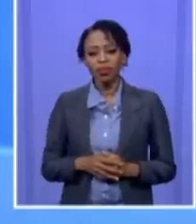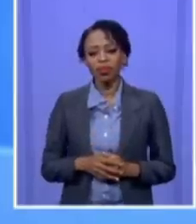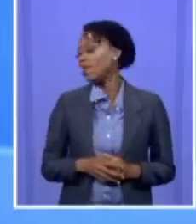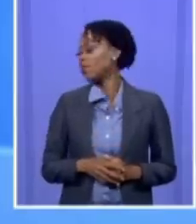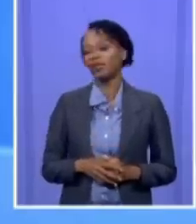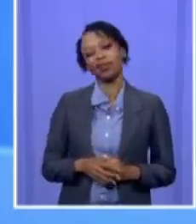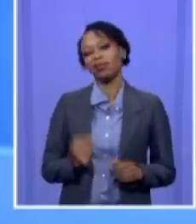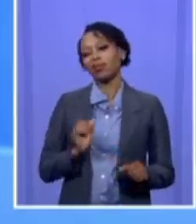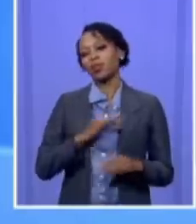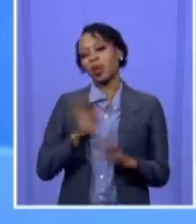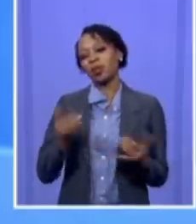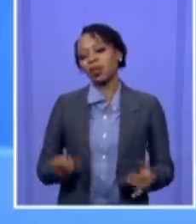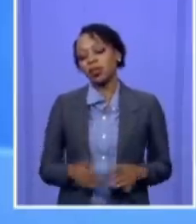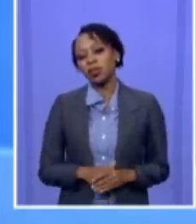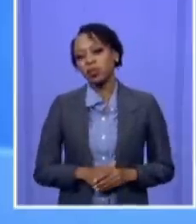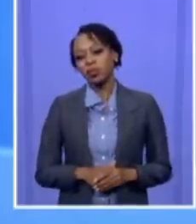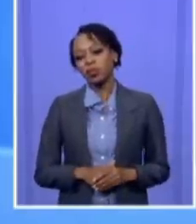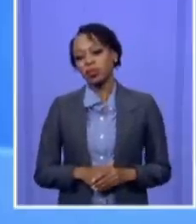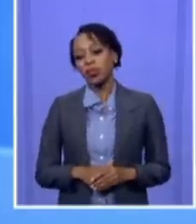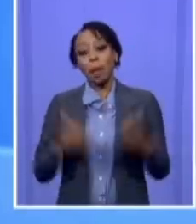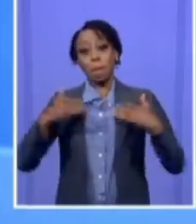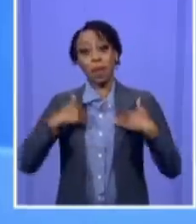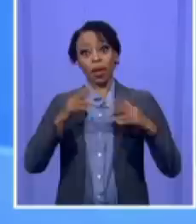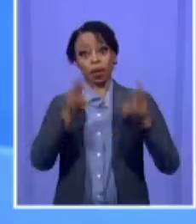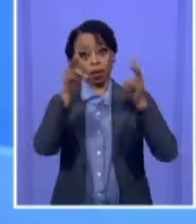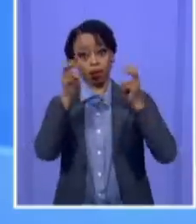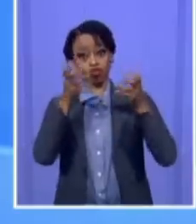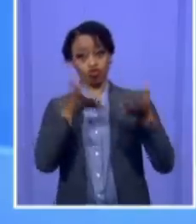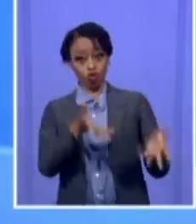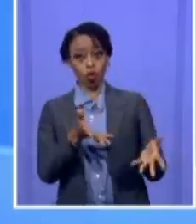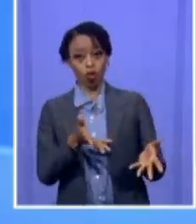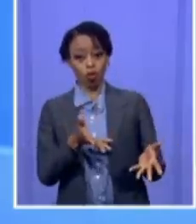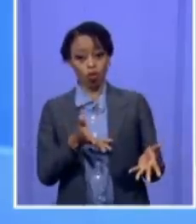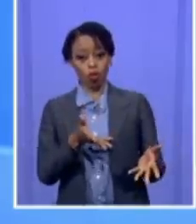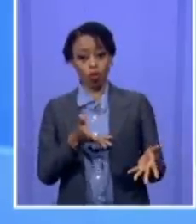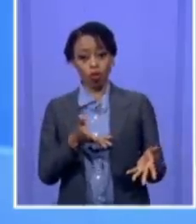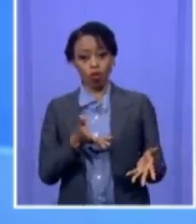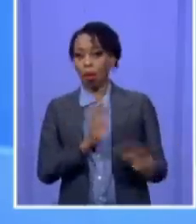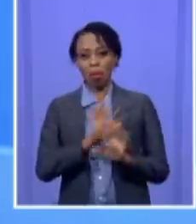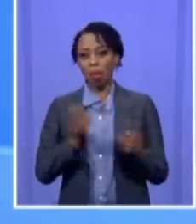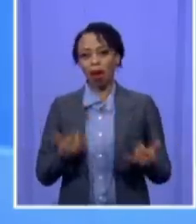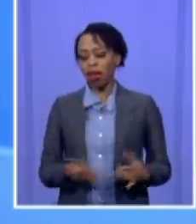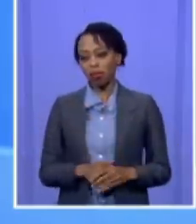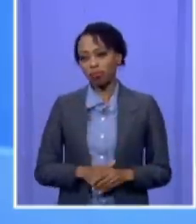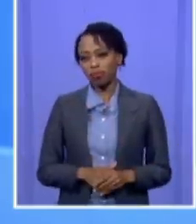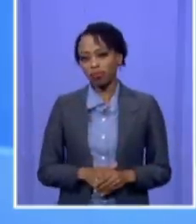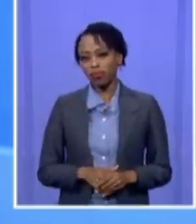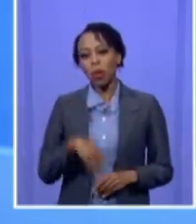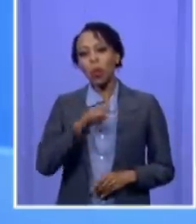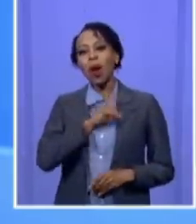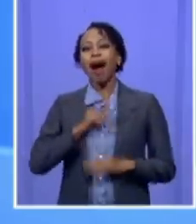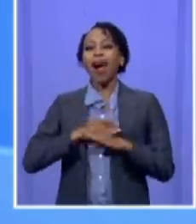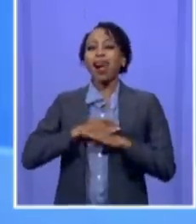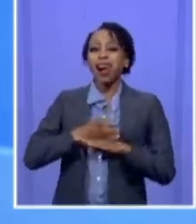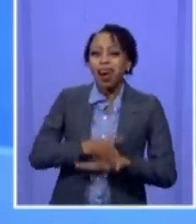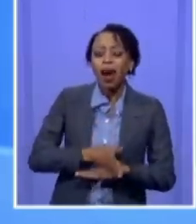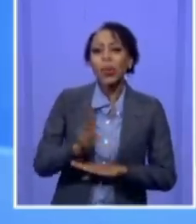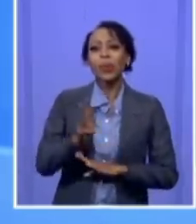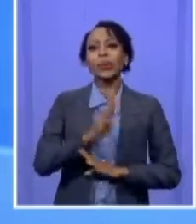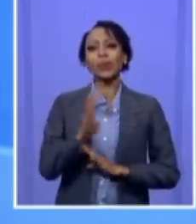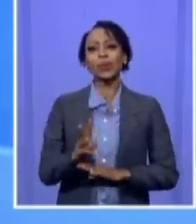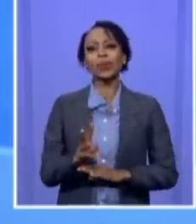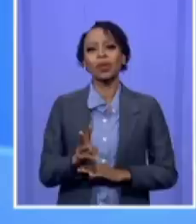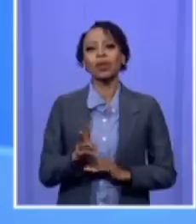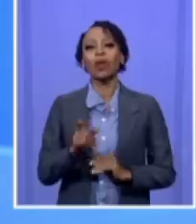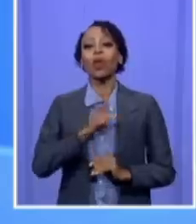now. That's my observation. My observation is not now, because this has been going on for so long. Desiree,